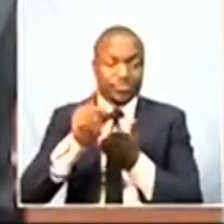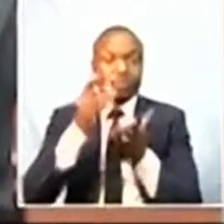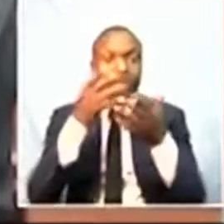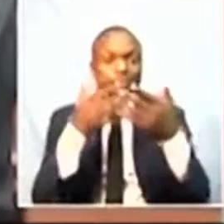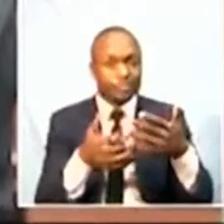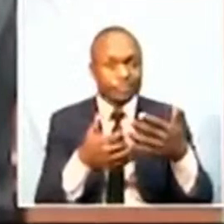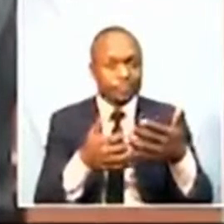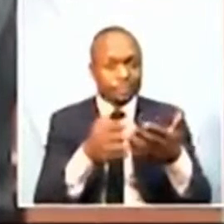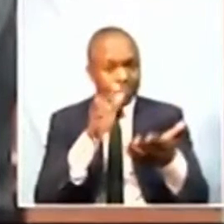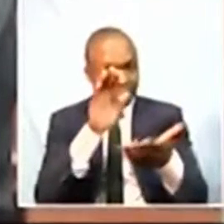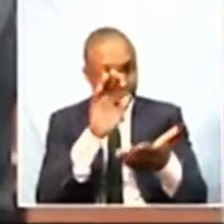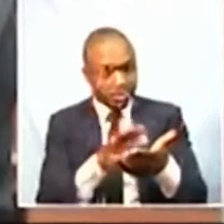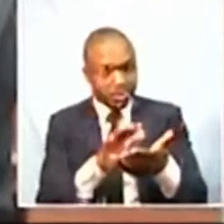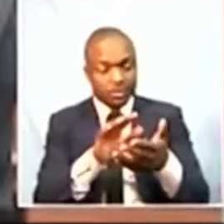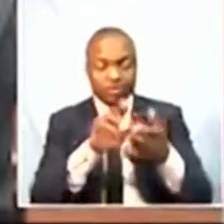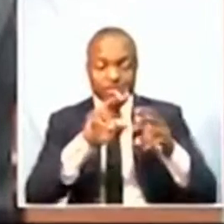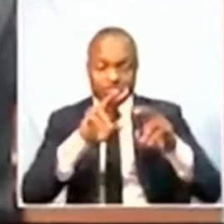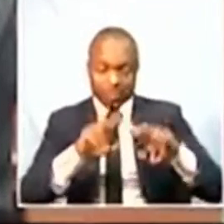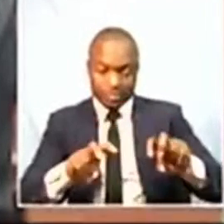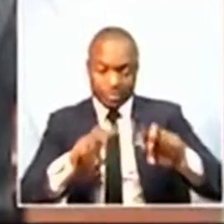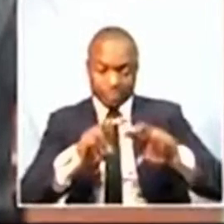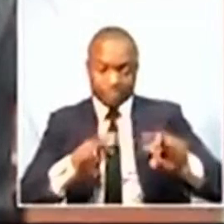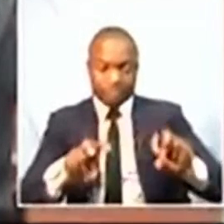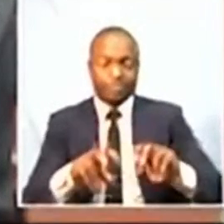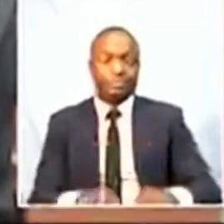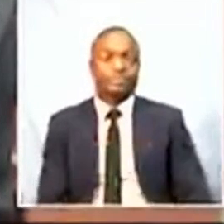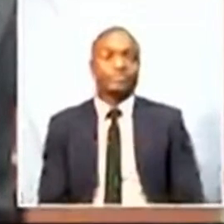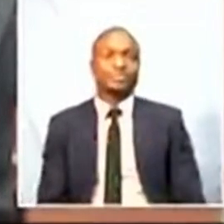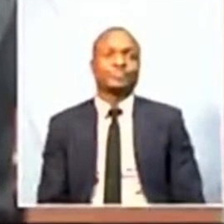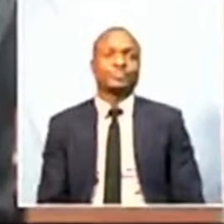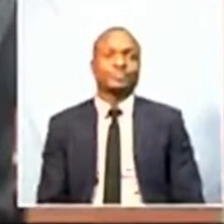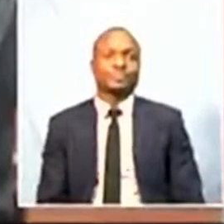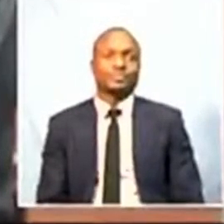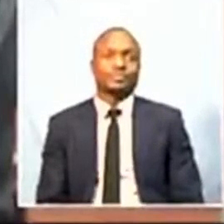Documents are available for verification.